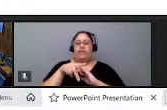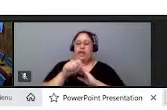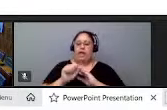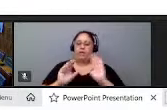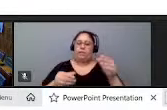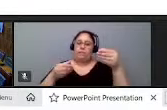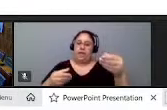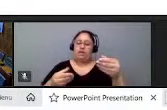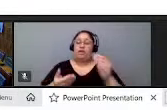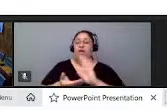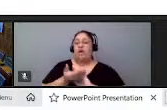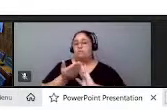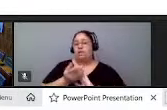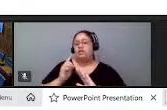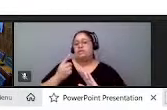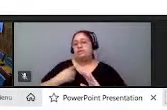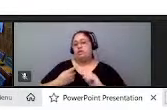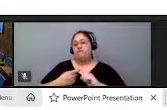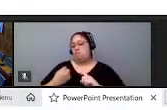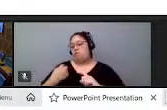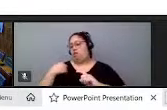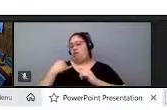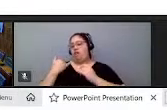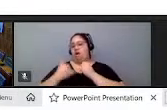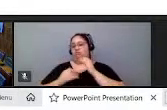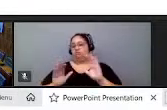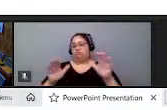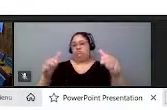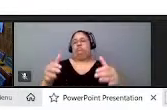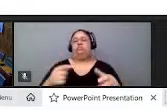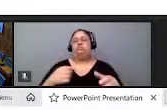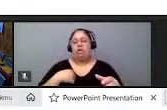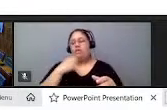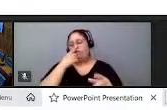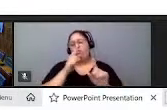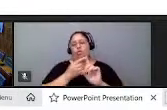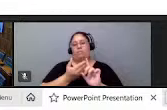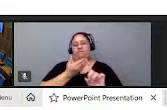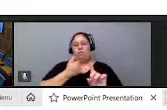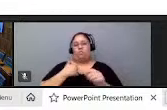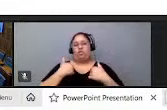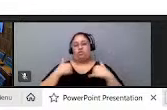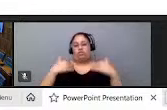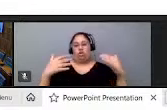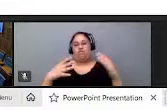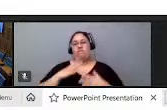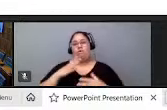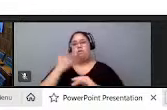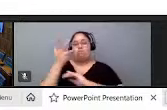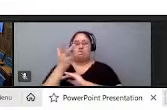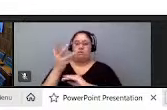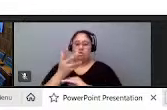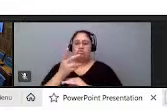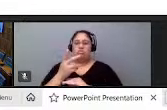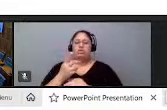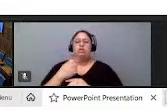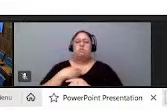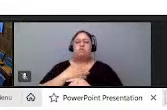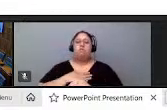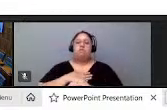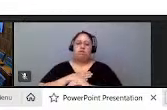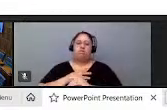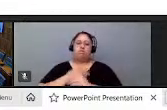have been updates to that from the last sitting um and I think maybe just before I start the formal presentation